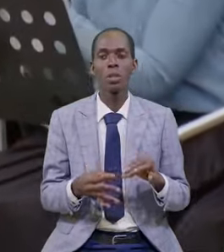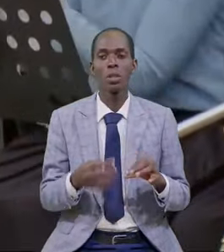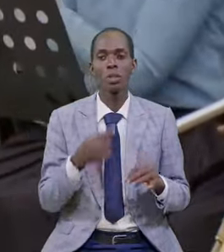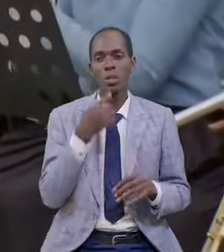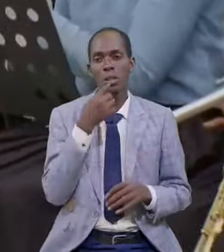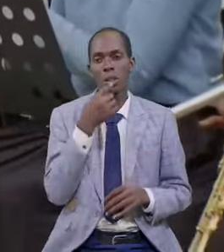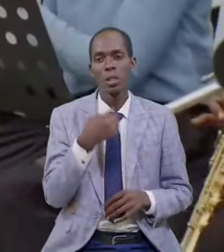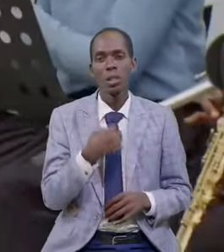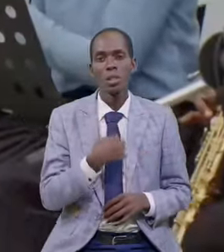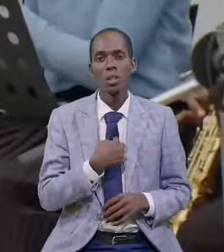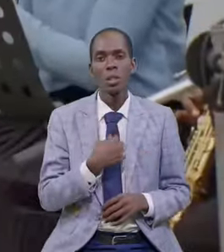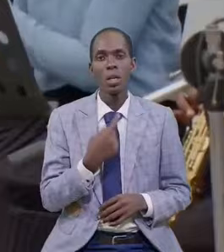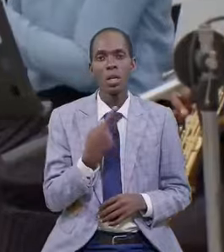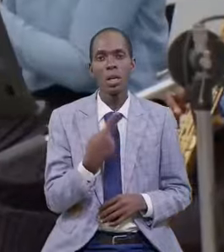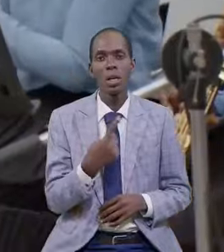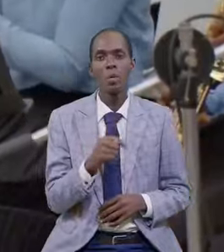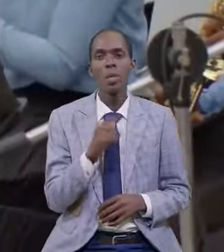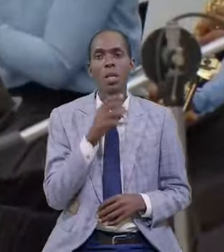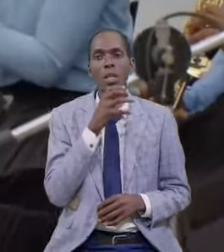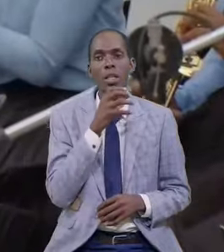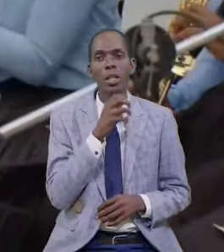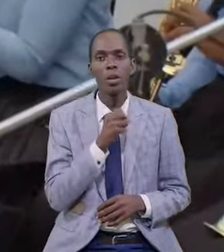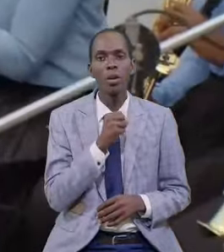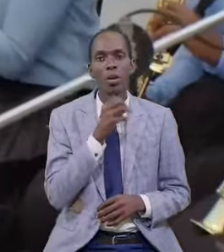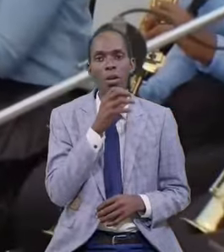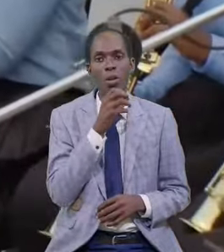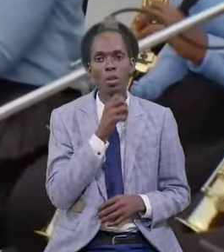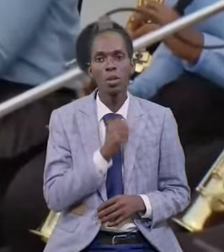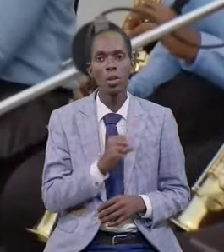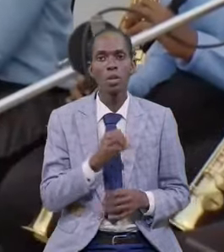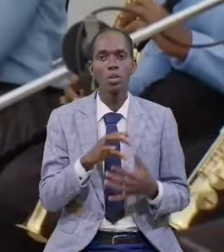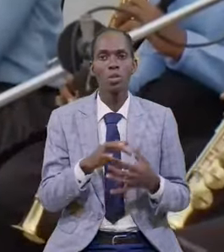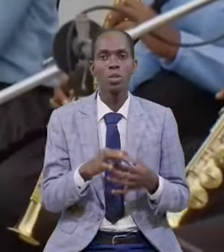St tell me the